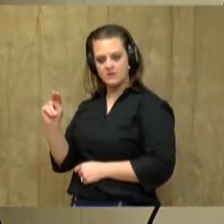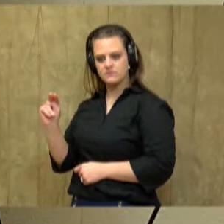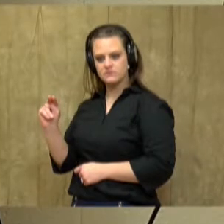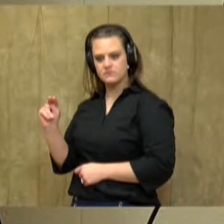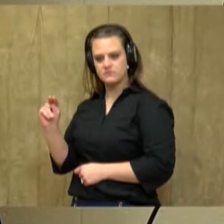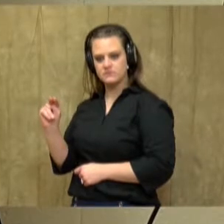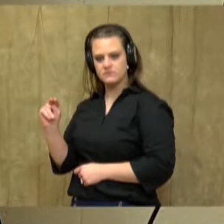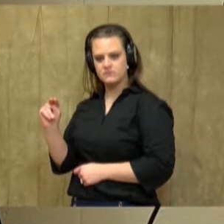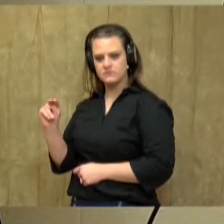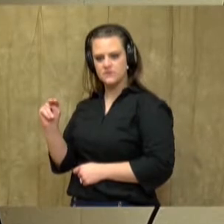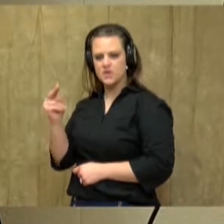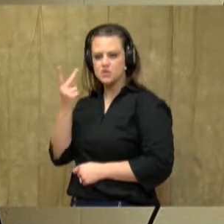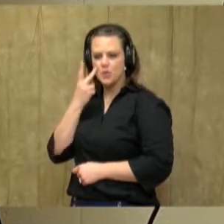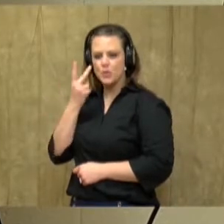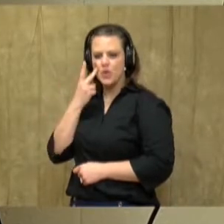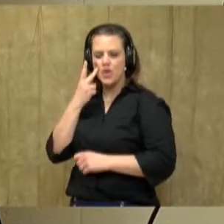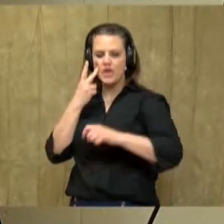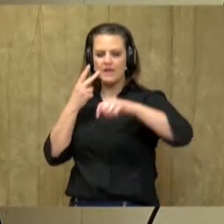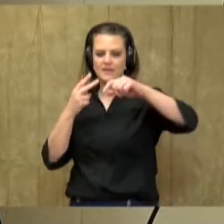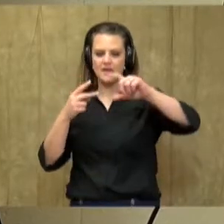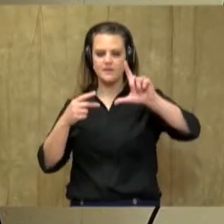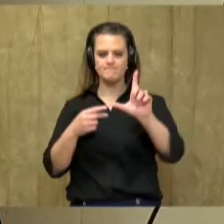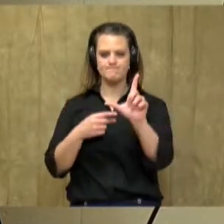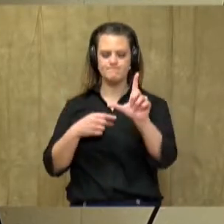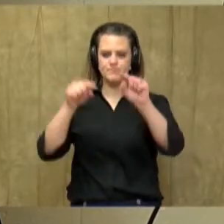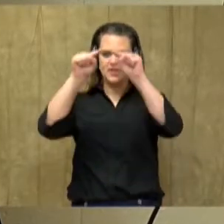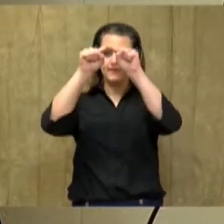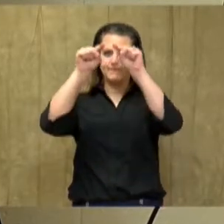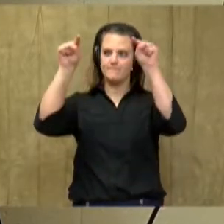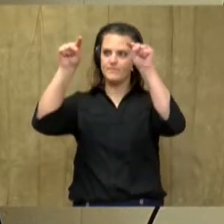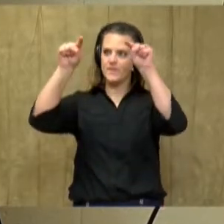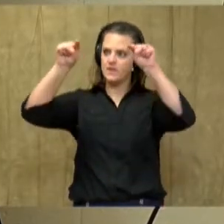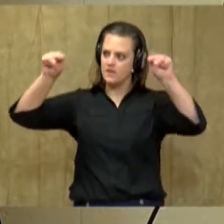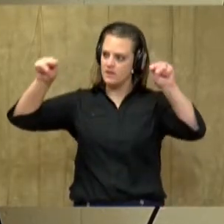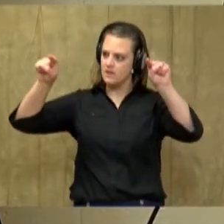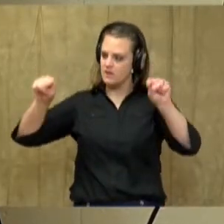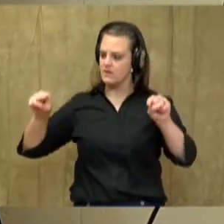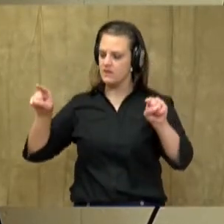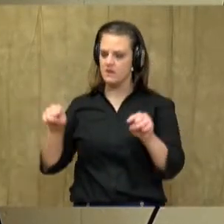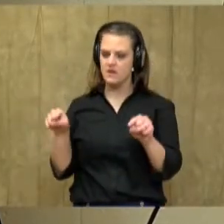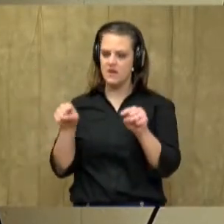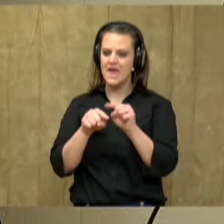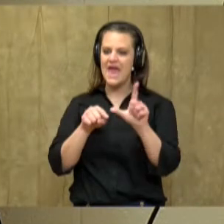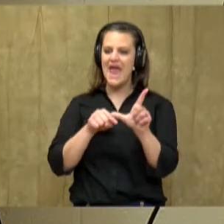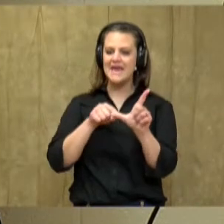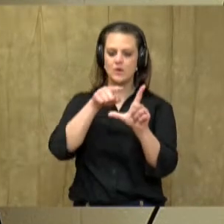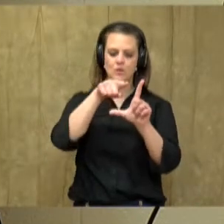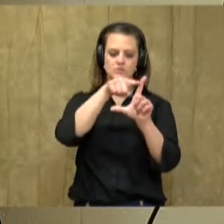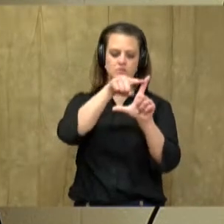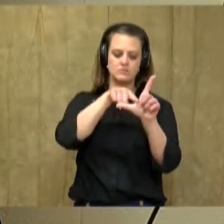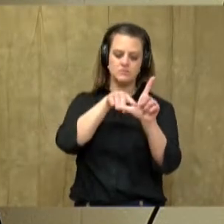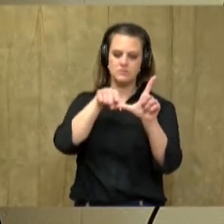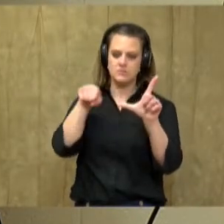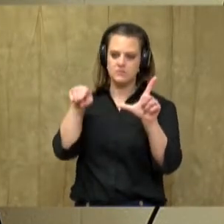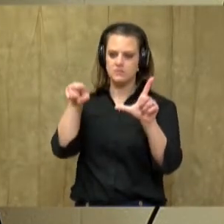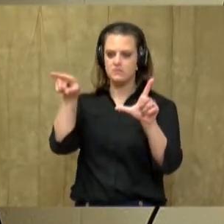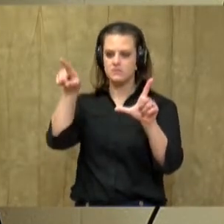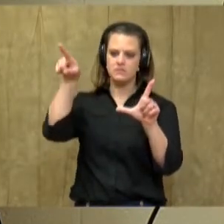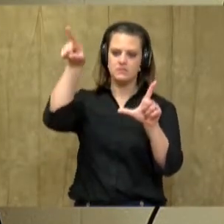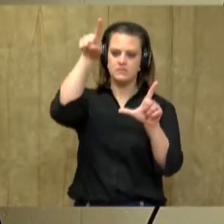angles? Look at the angles in this shape. Do we see any angles that would make a right angle?